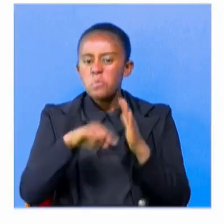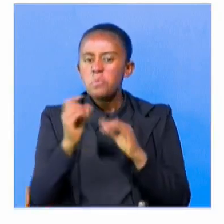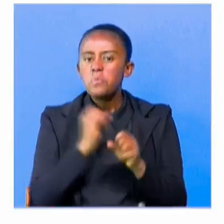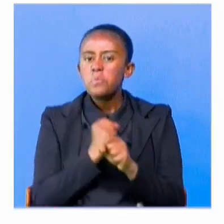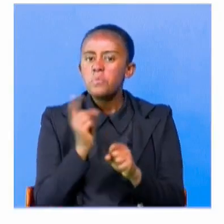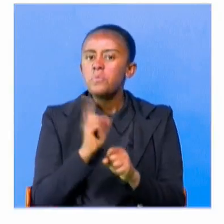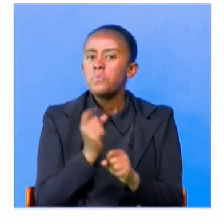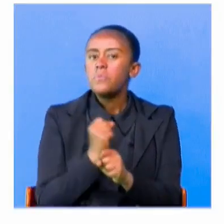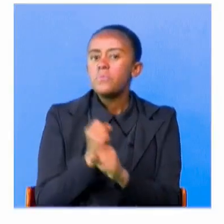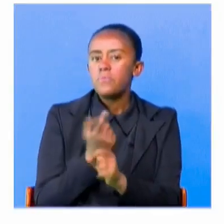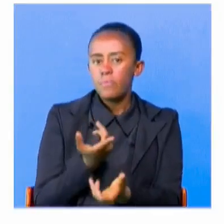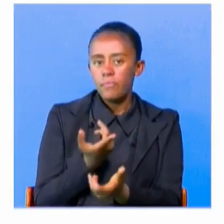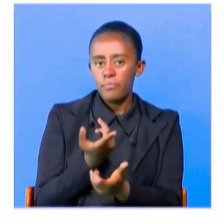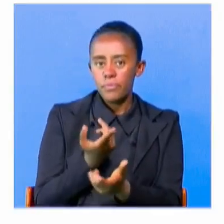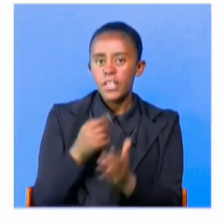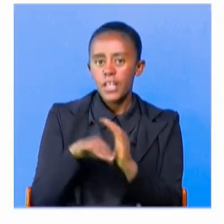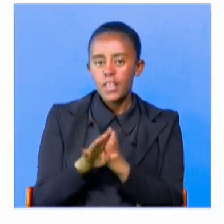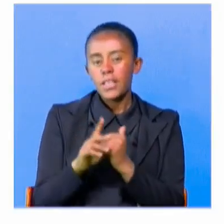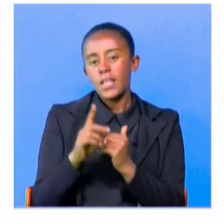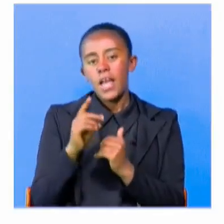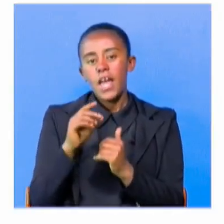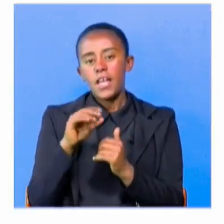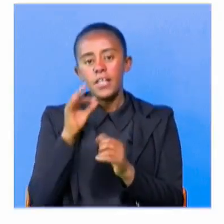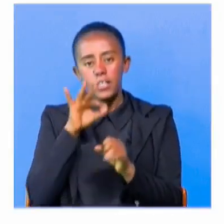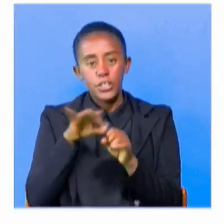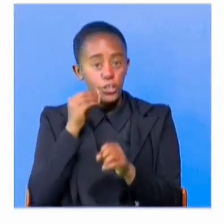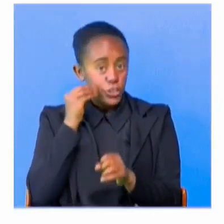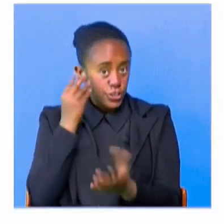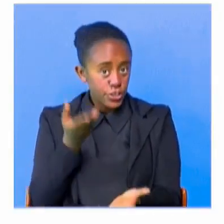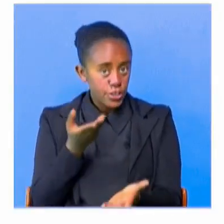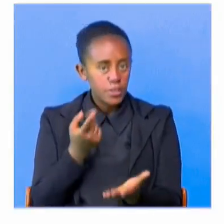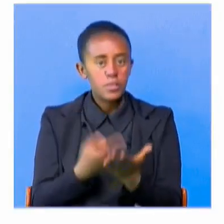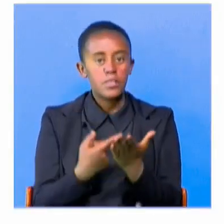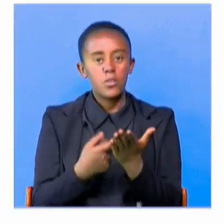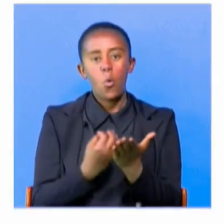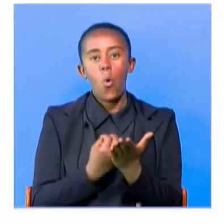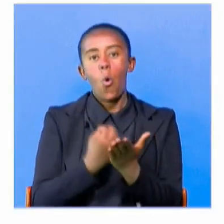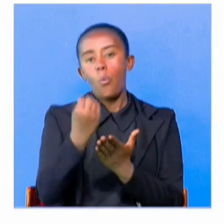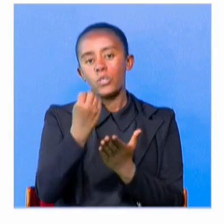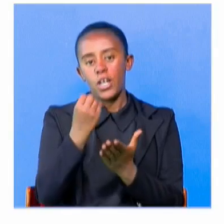the kitchen? So this stands as an object.